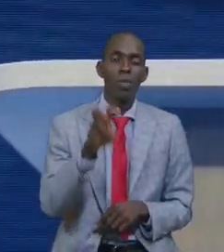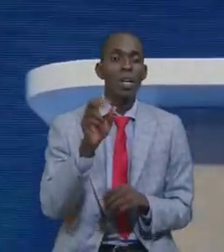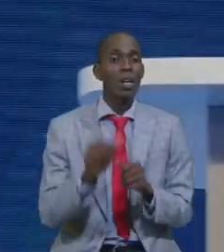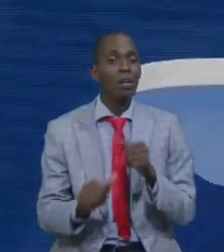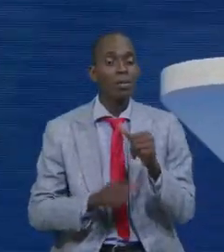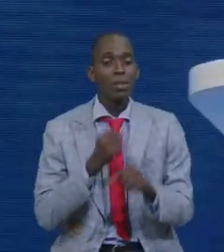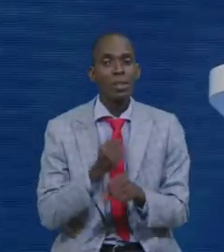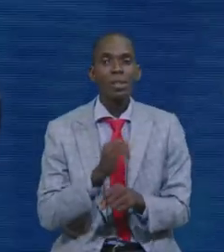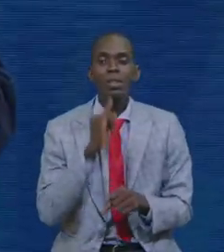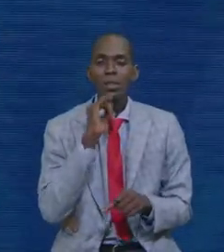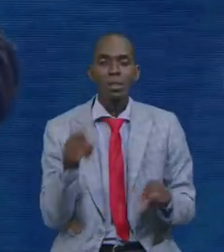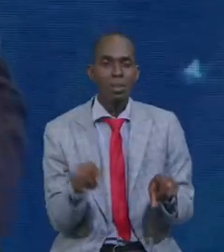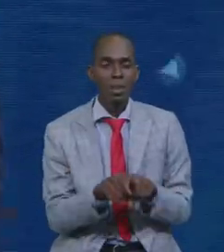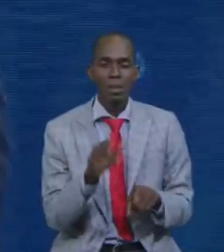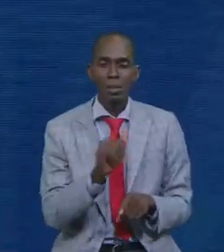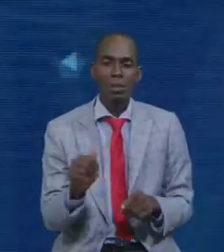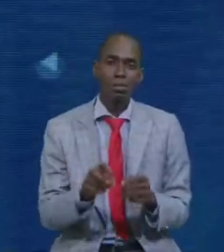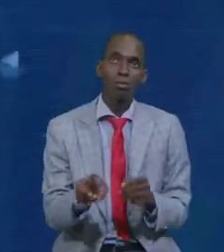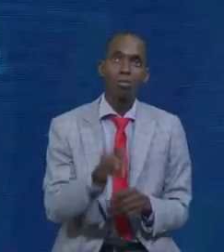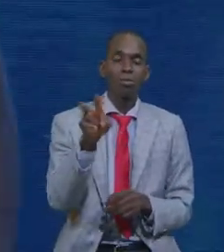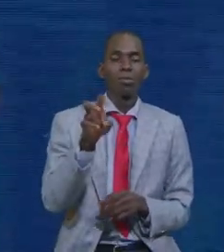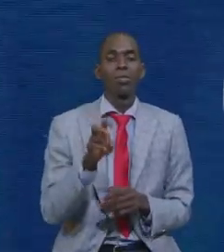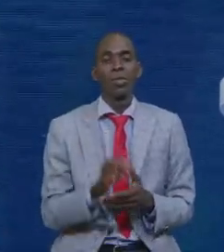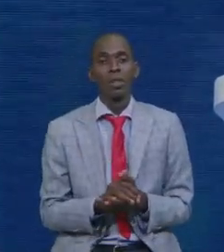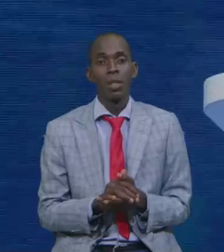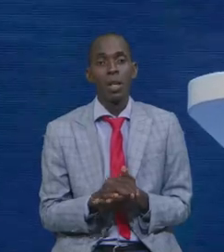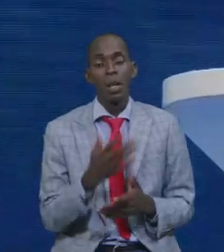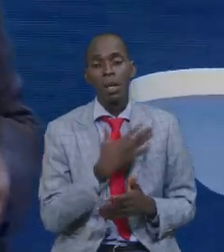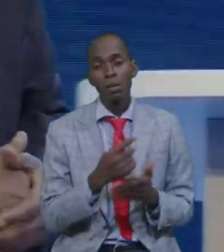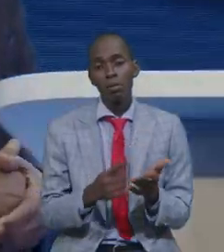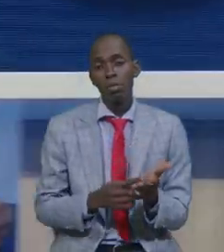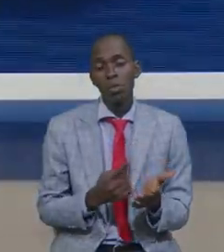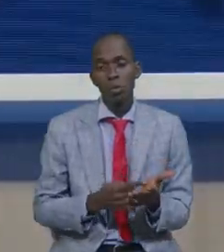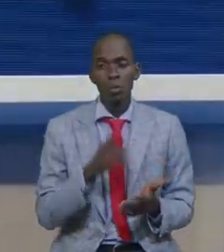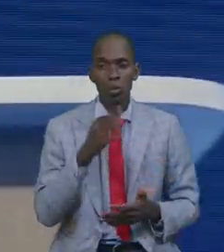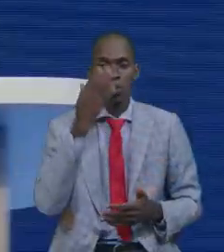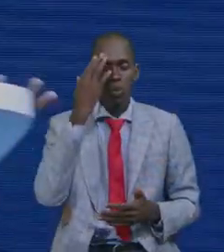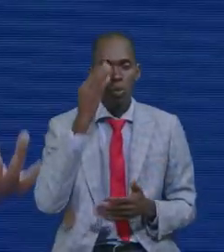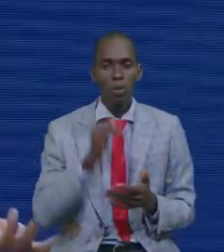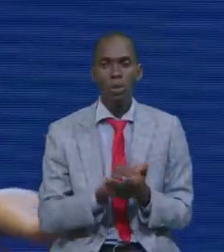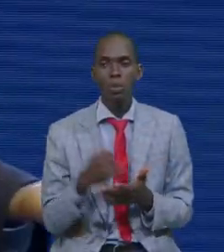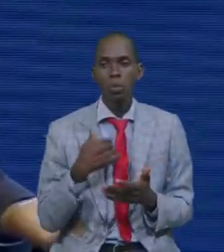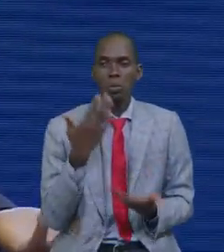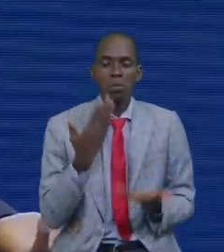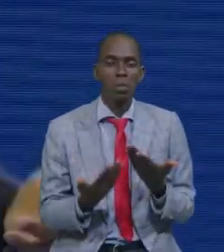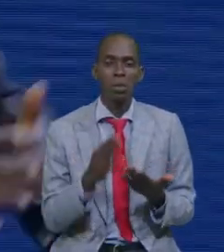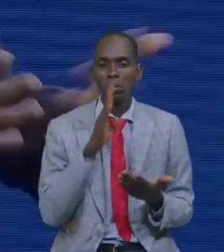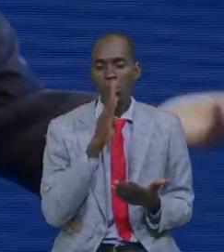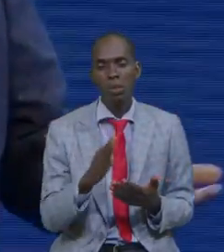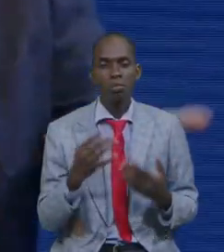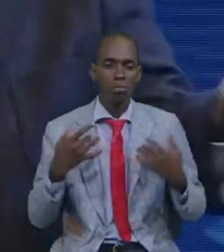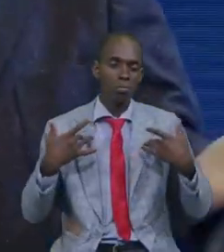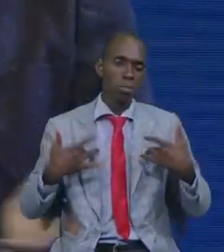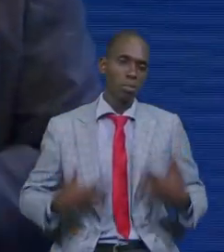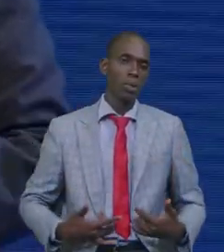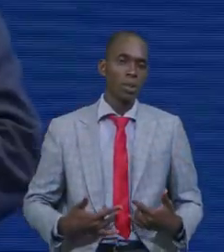a milestone in our journey. And sometimes, you know, we get discouraged